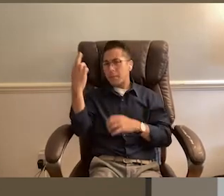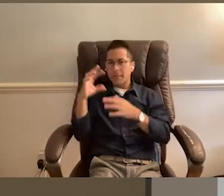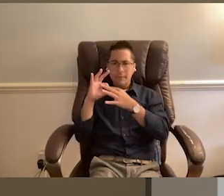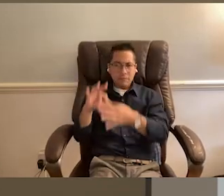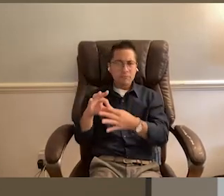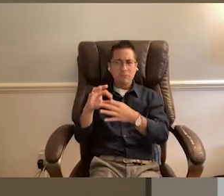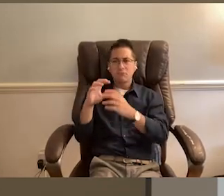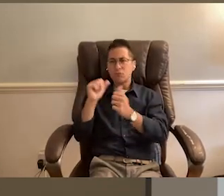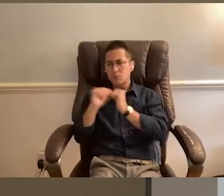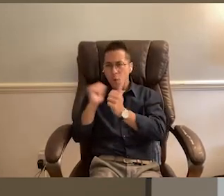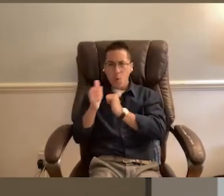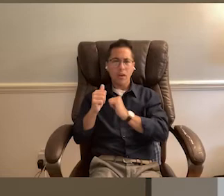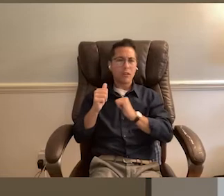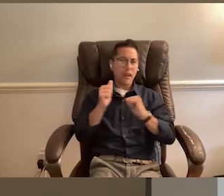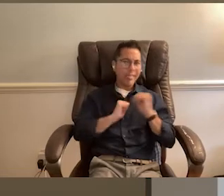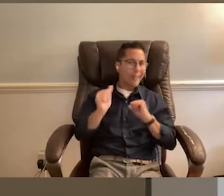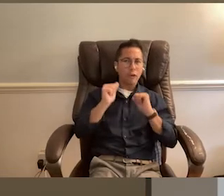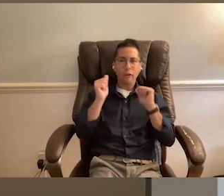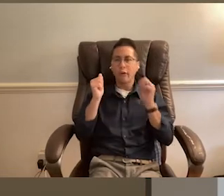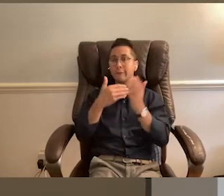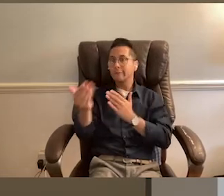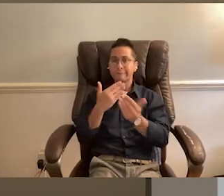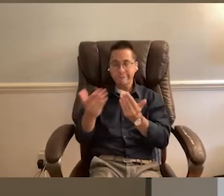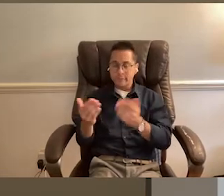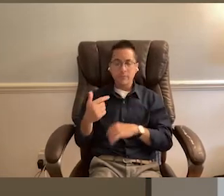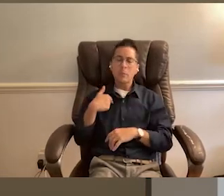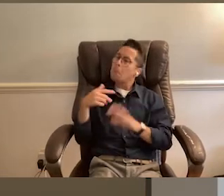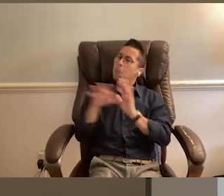your bag, so if you don't bring it to me, I can't help you.